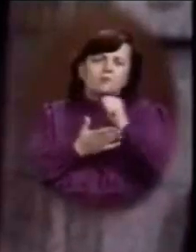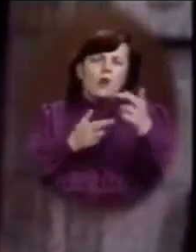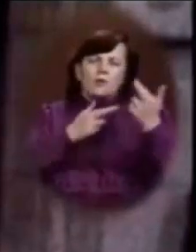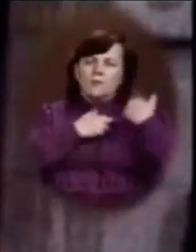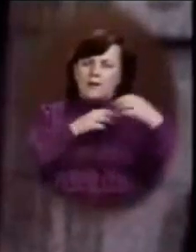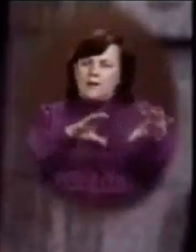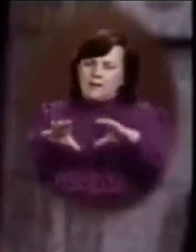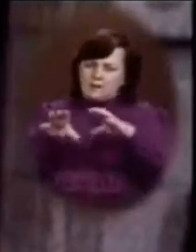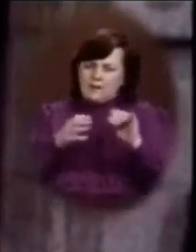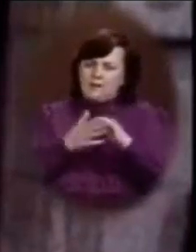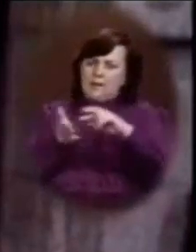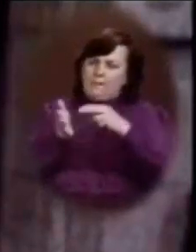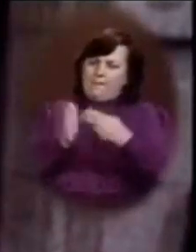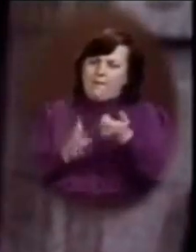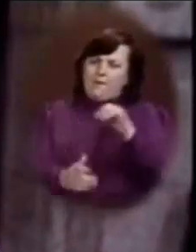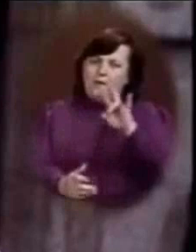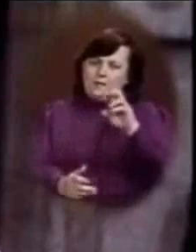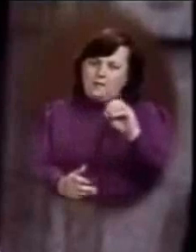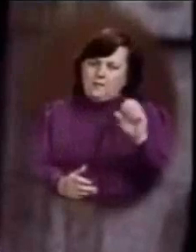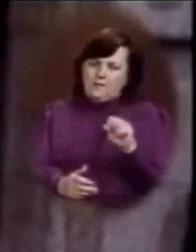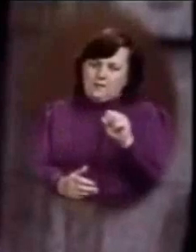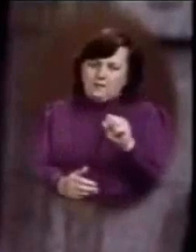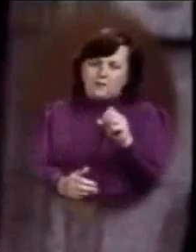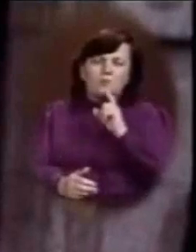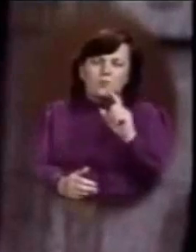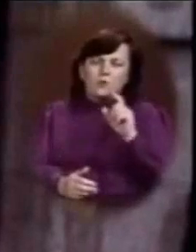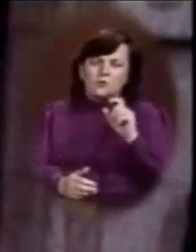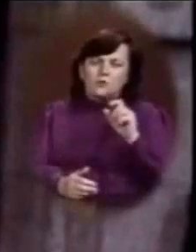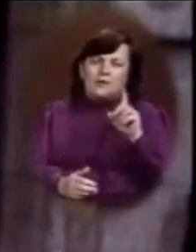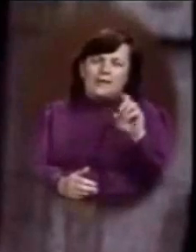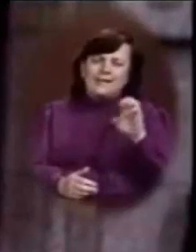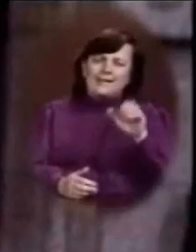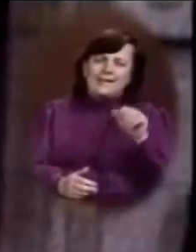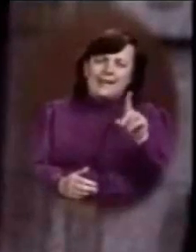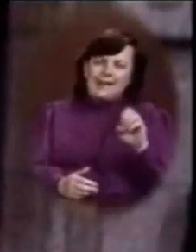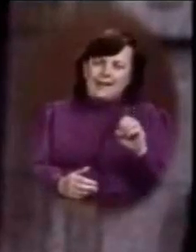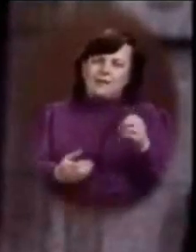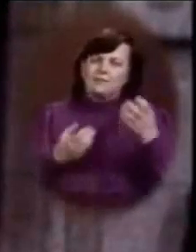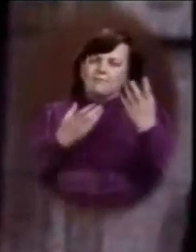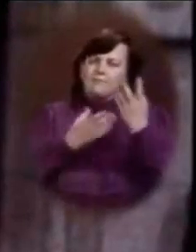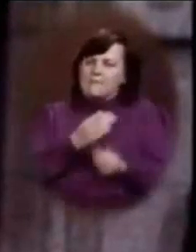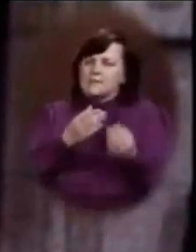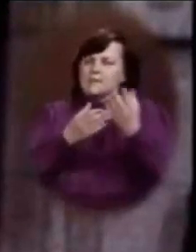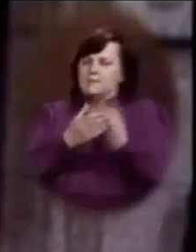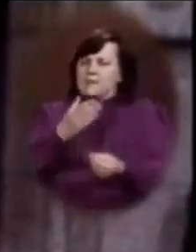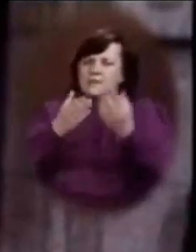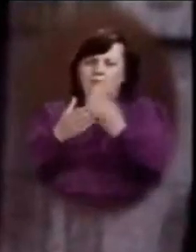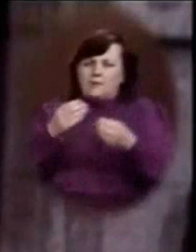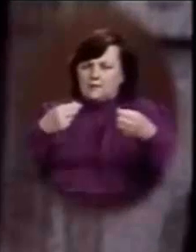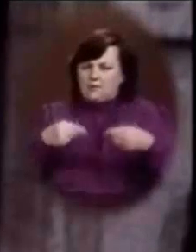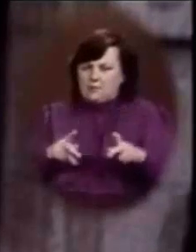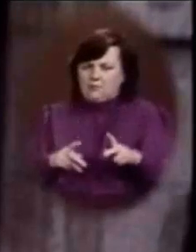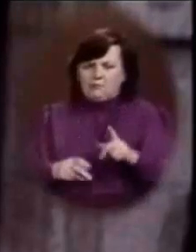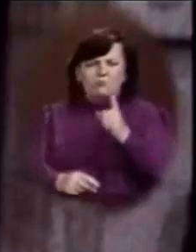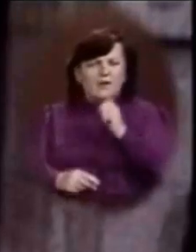made the 1970s a decade of missed opportunity. I don't believe that the world could have withstood the